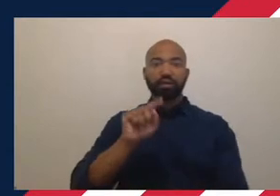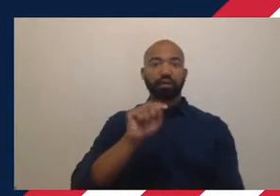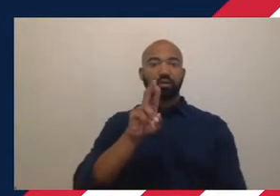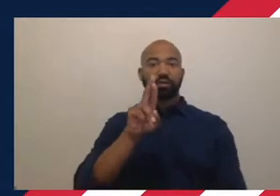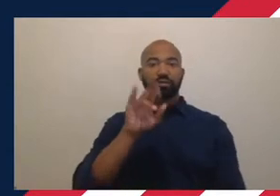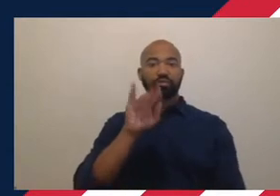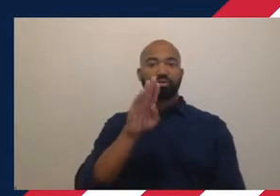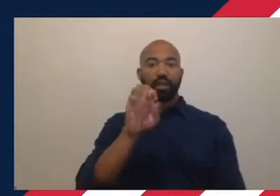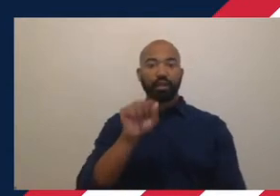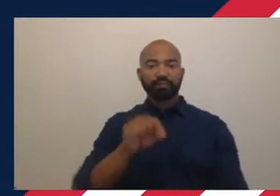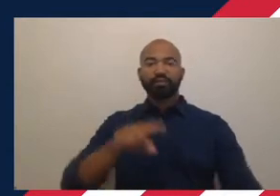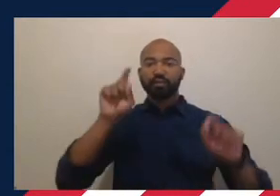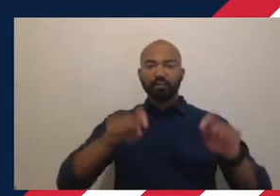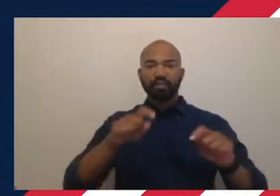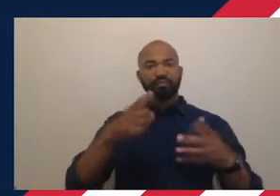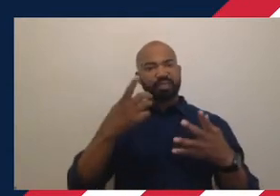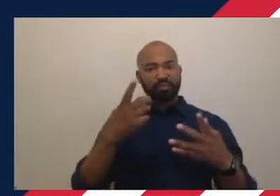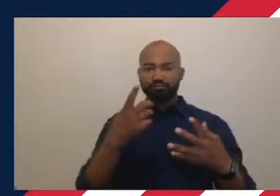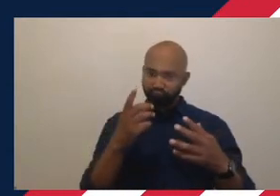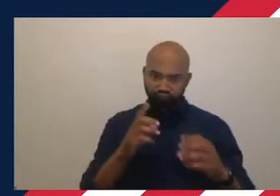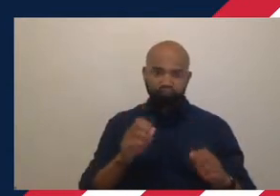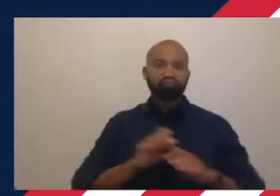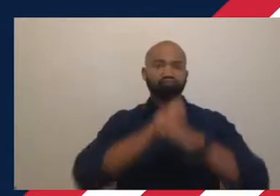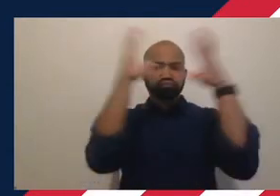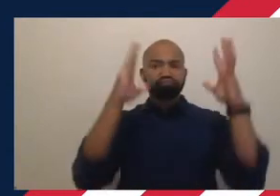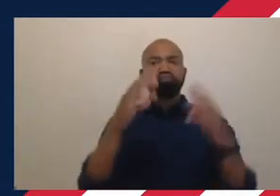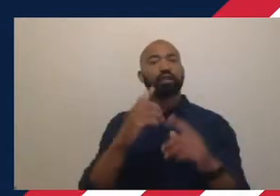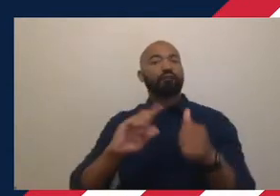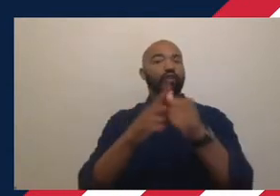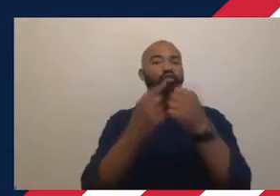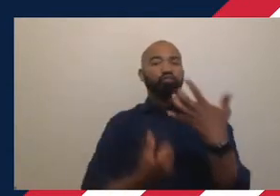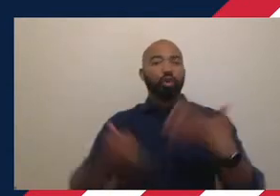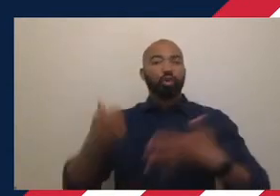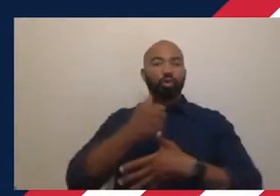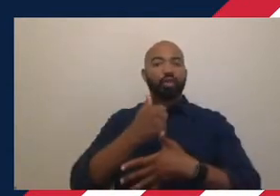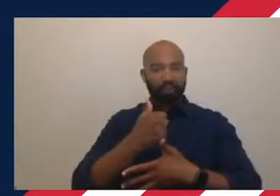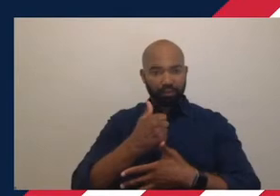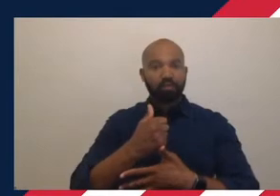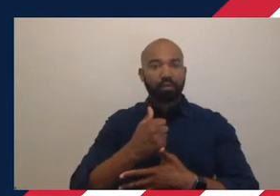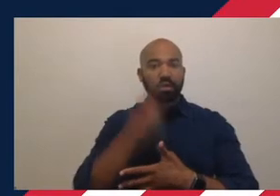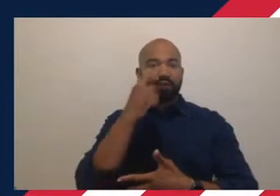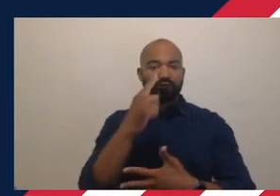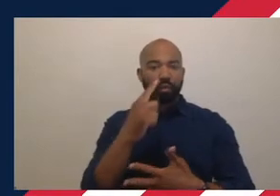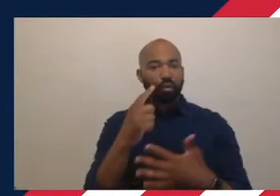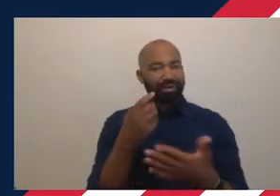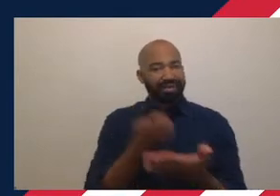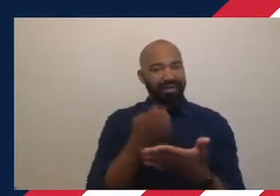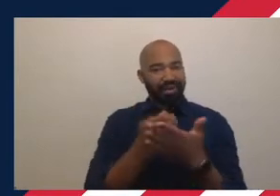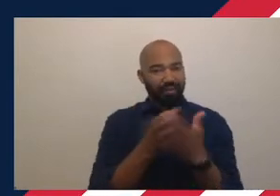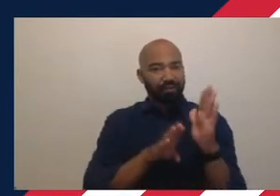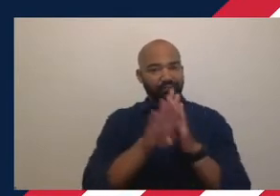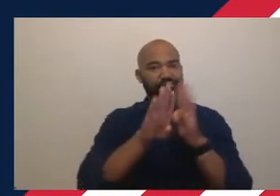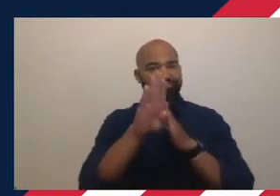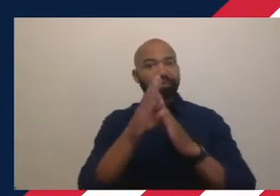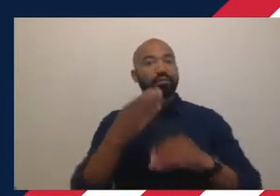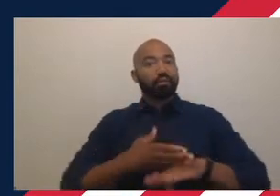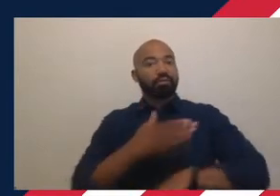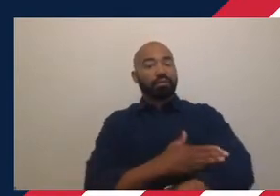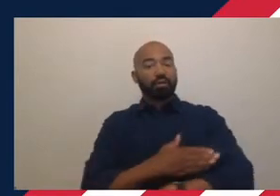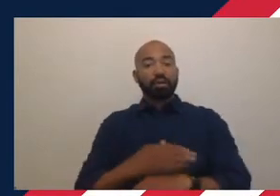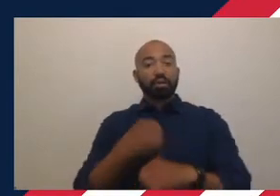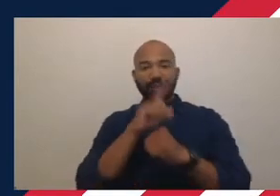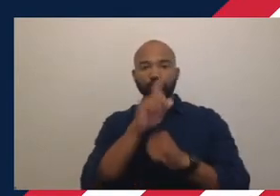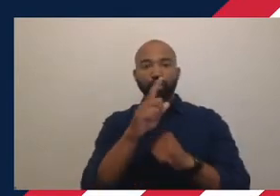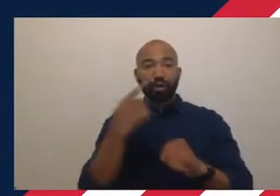of economic and community development to catch us up with the rest of the United States of America.